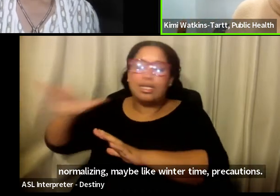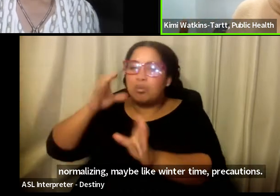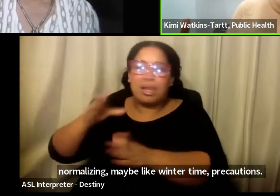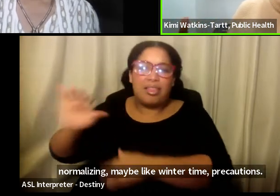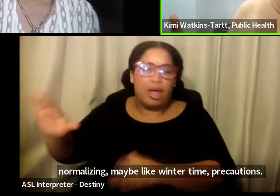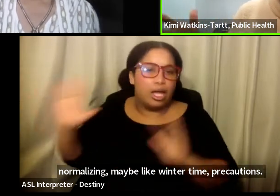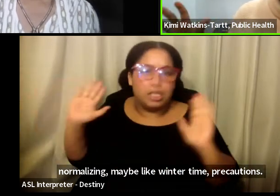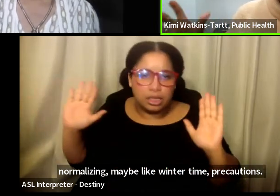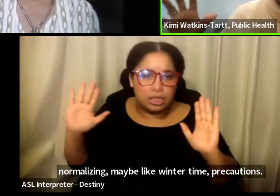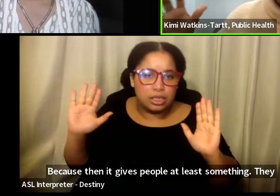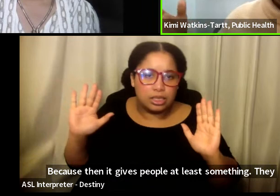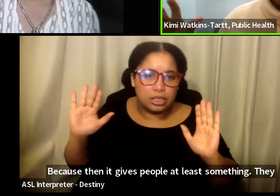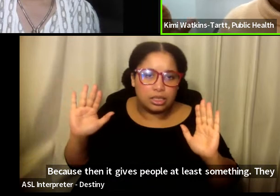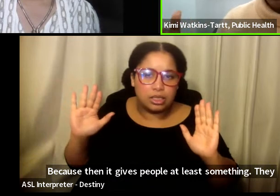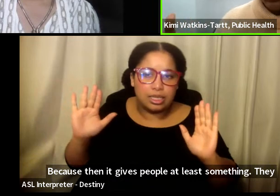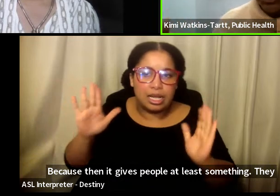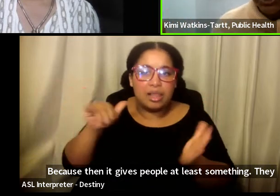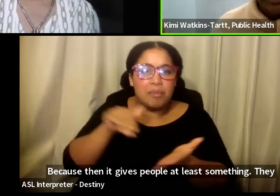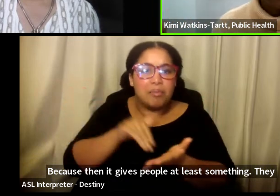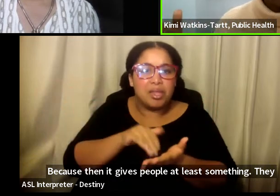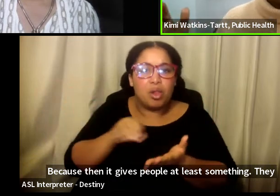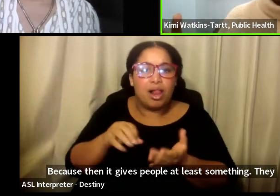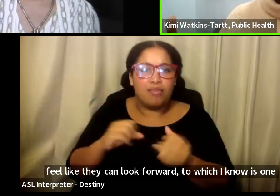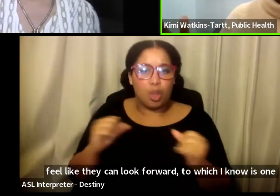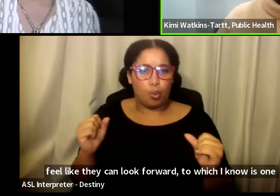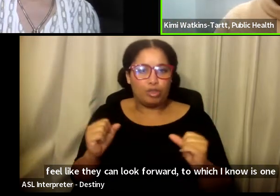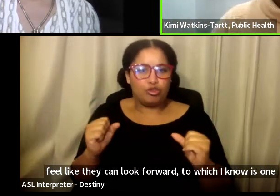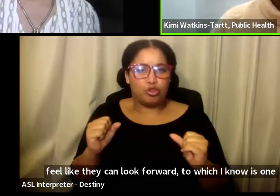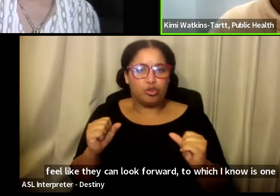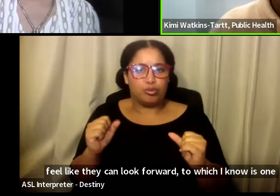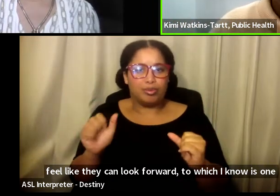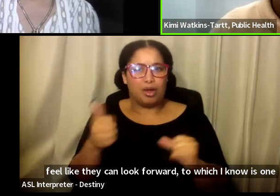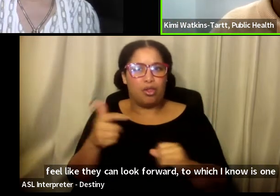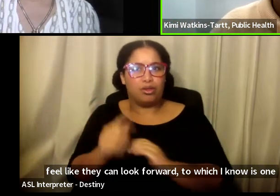it in the middle of the winter kind of thing.